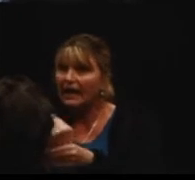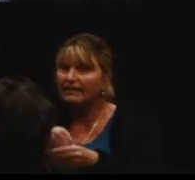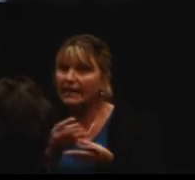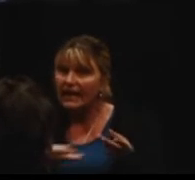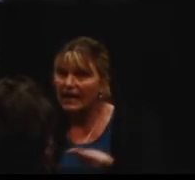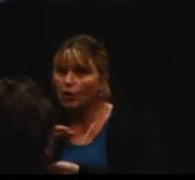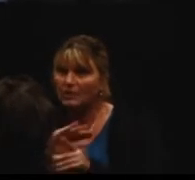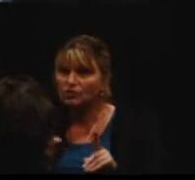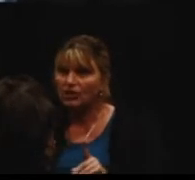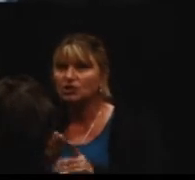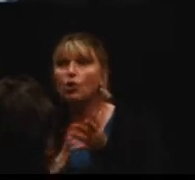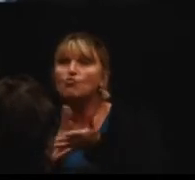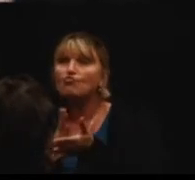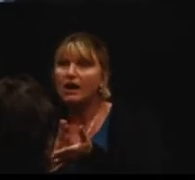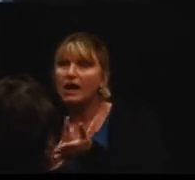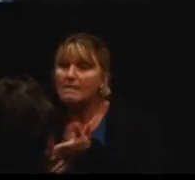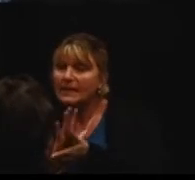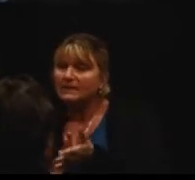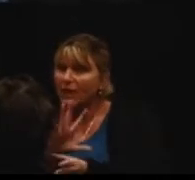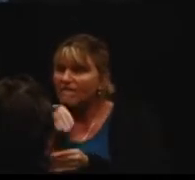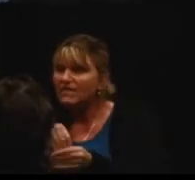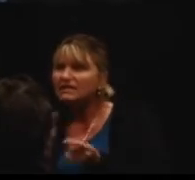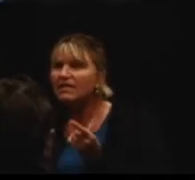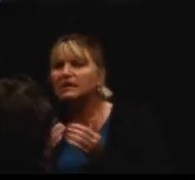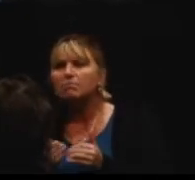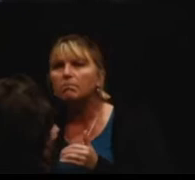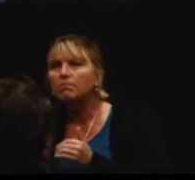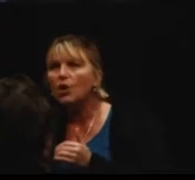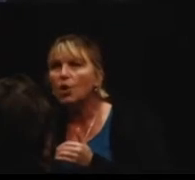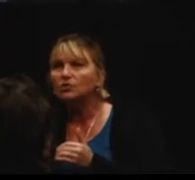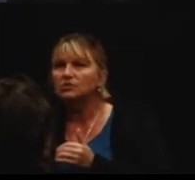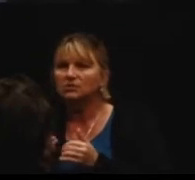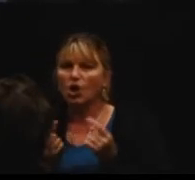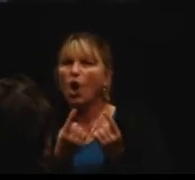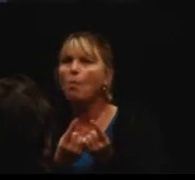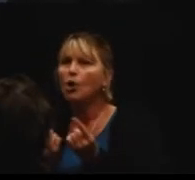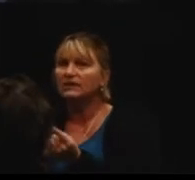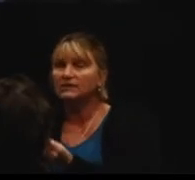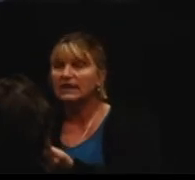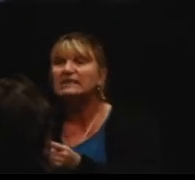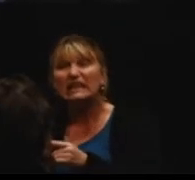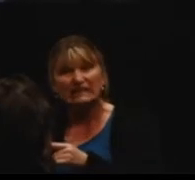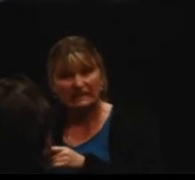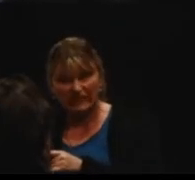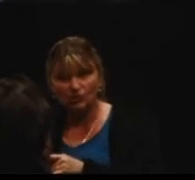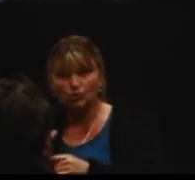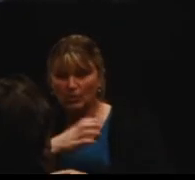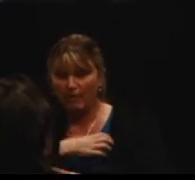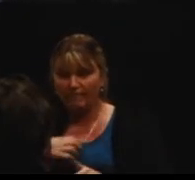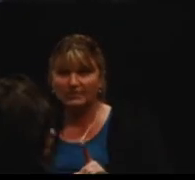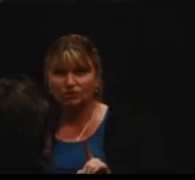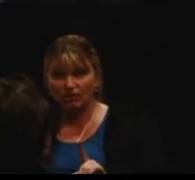so that actually investing in things beyond just commodities is seen as central to the strategy of the government, I think